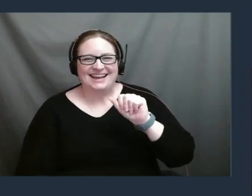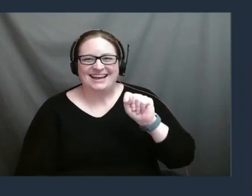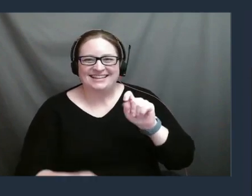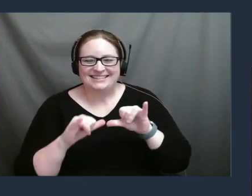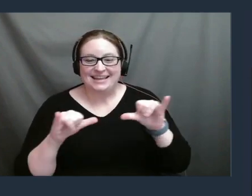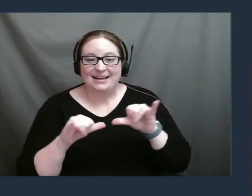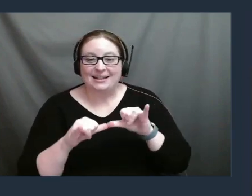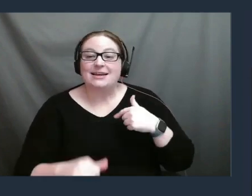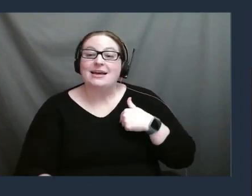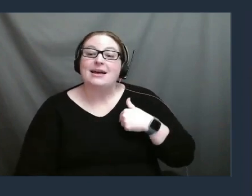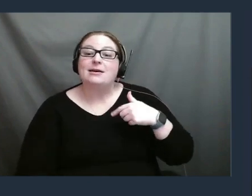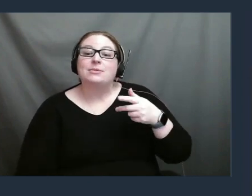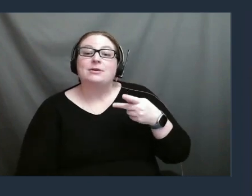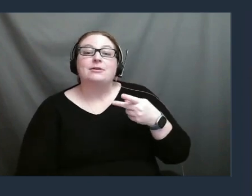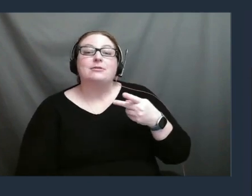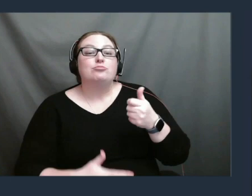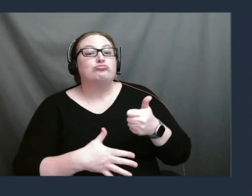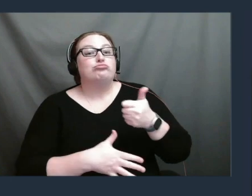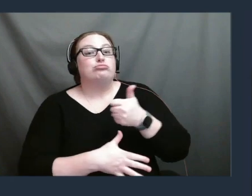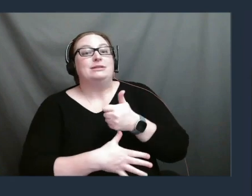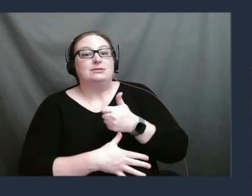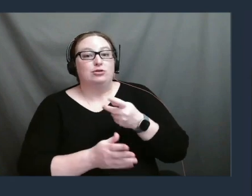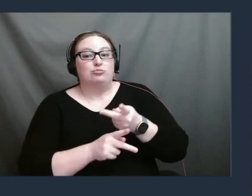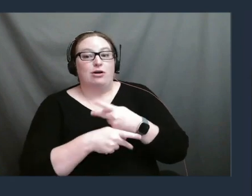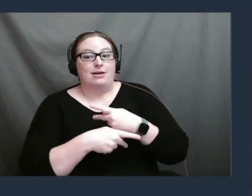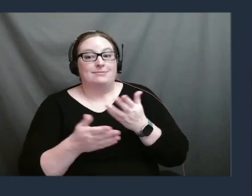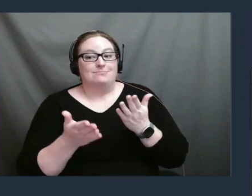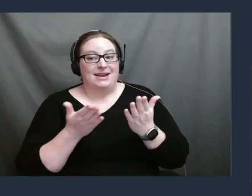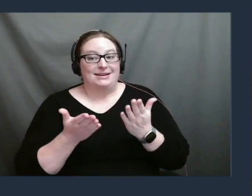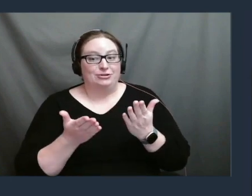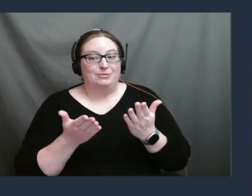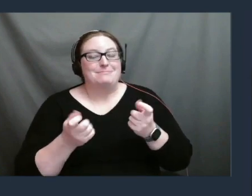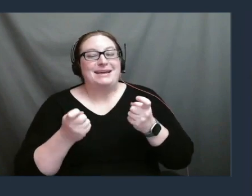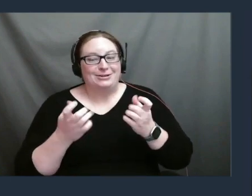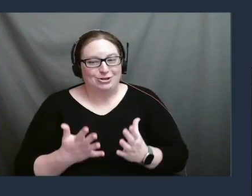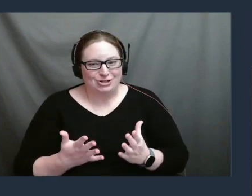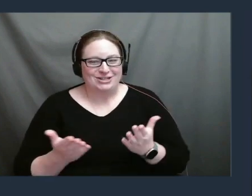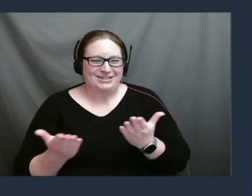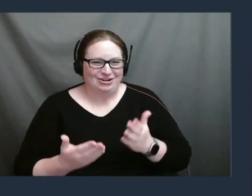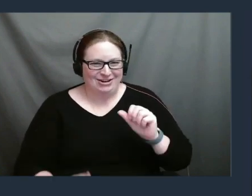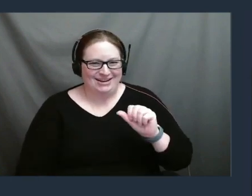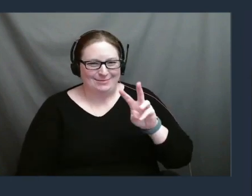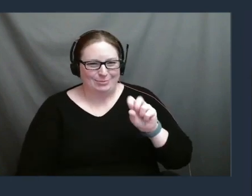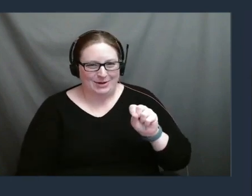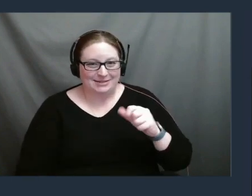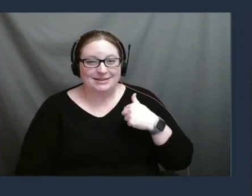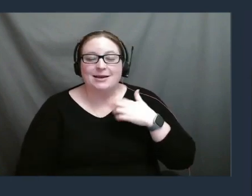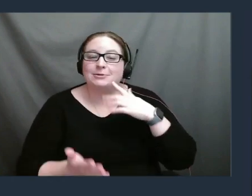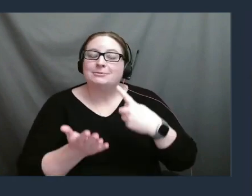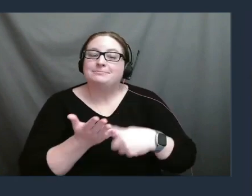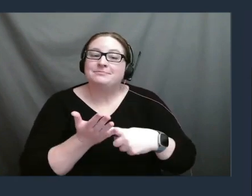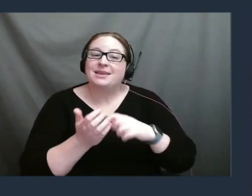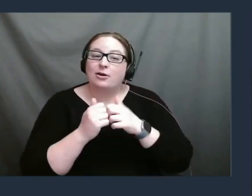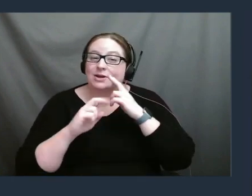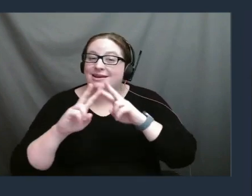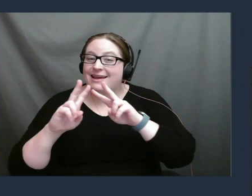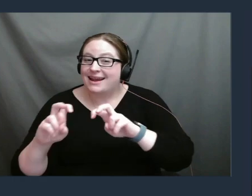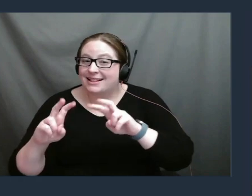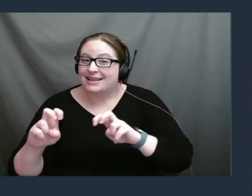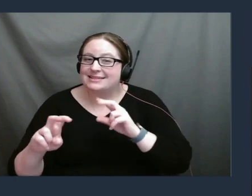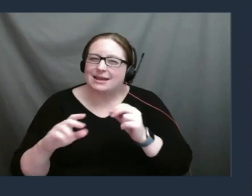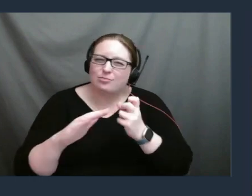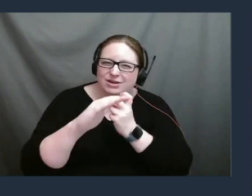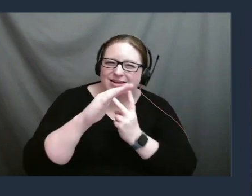Manager at AWS. In this session, I'm going to talk about how you can analyze and make predictions using machine learning from